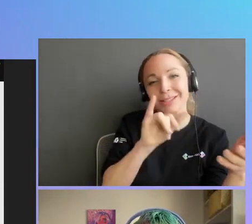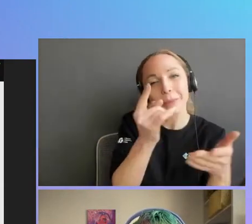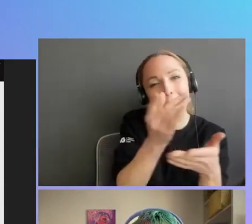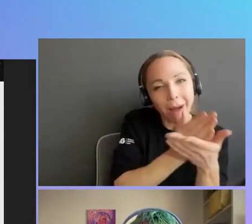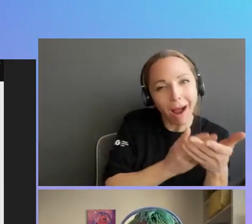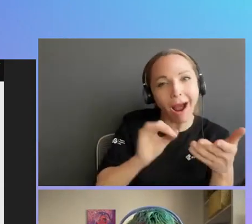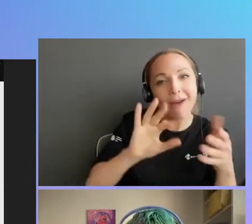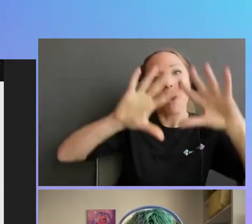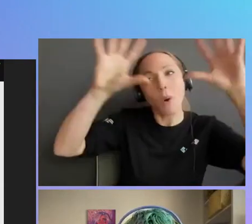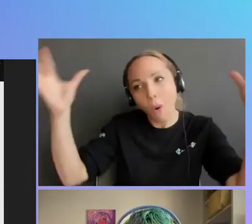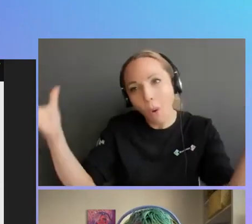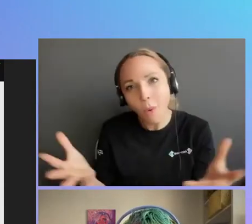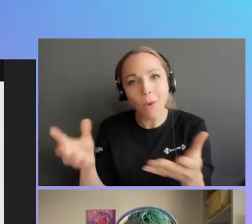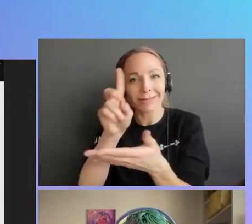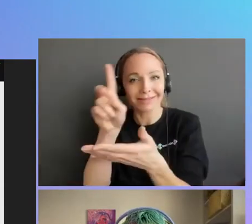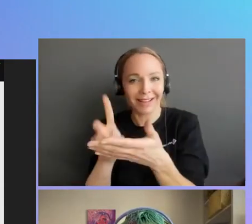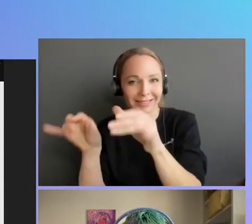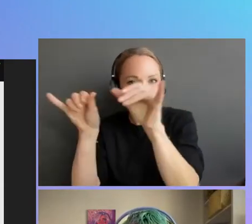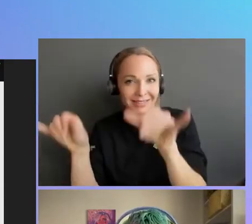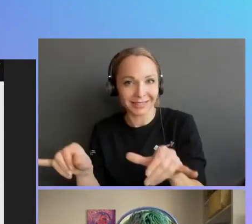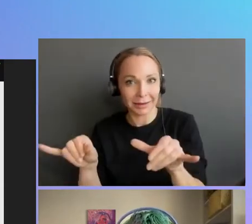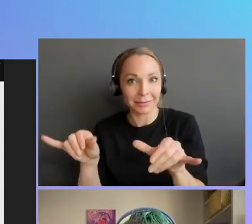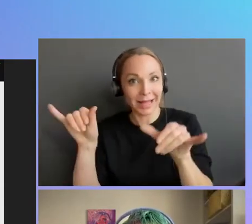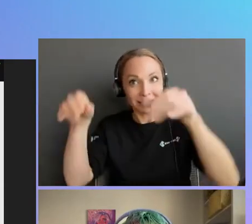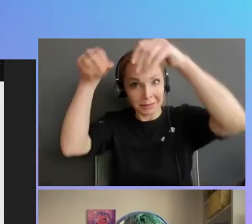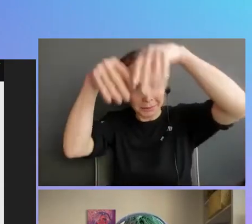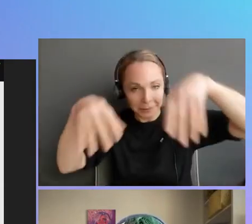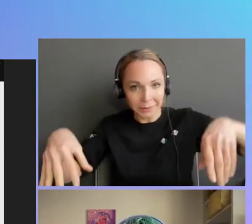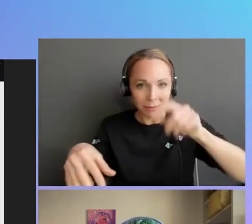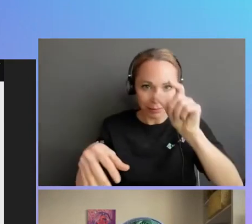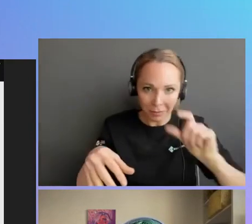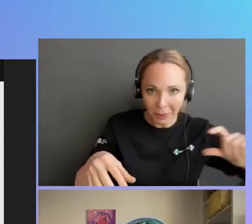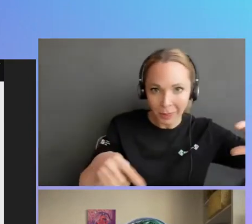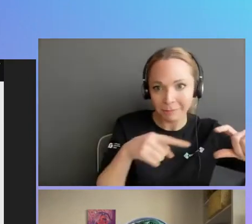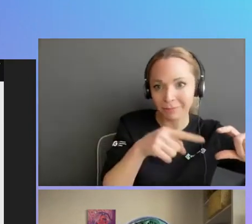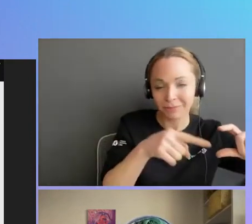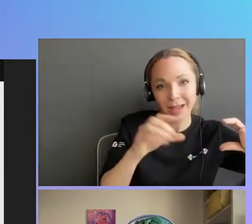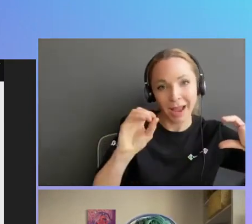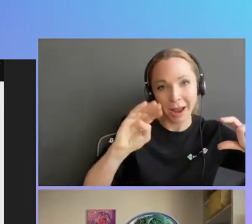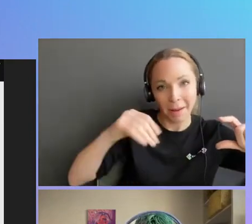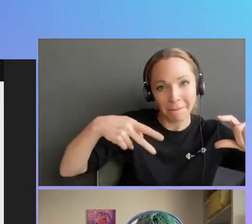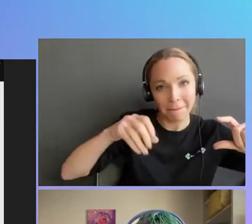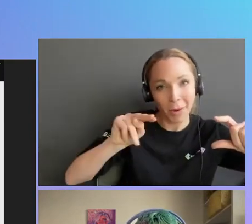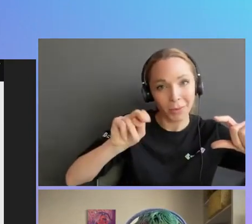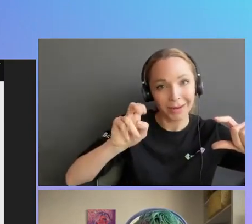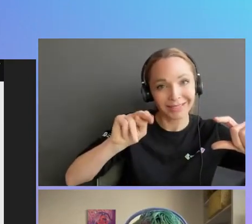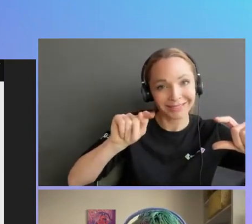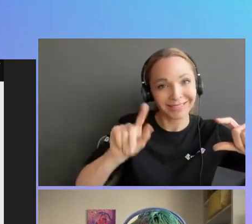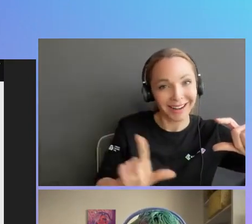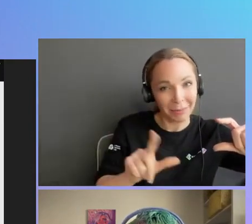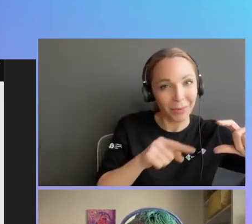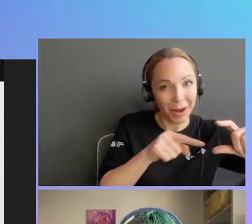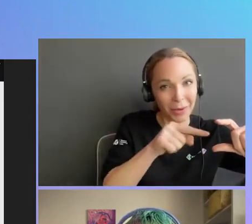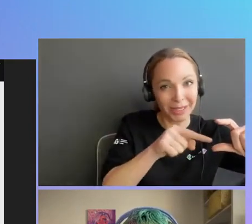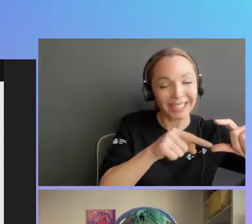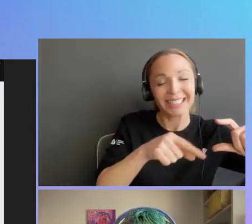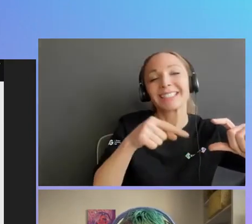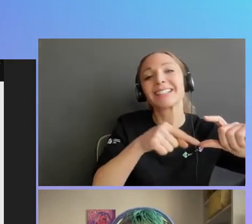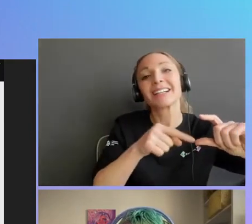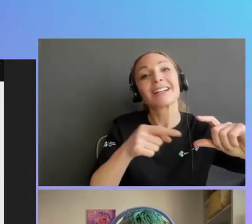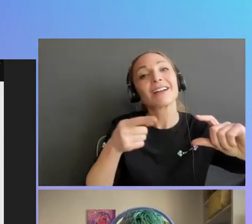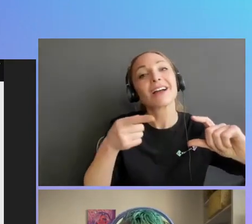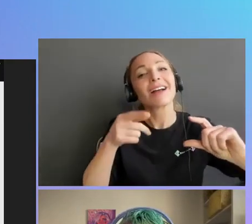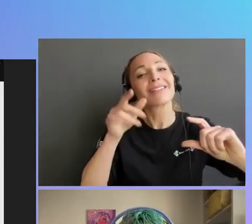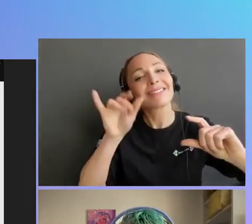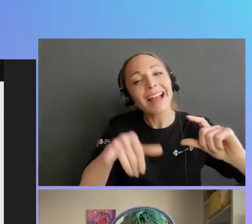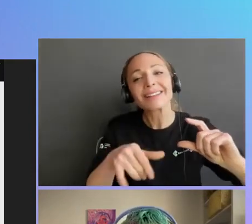So then what exactly is a component library? How do we define that? Again, from UX Pin, a component library is a set of